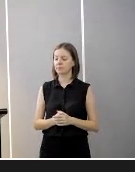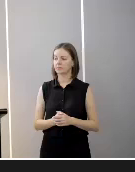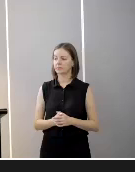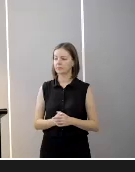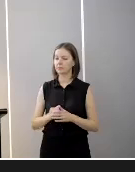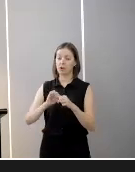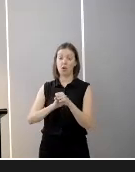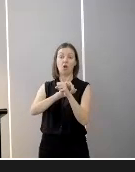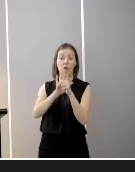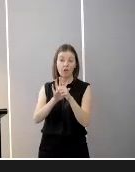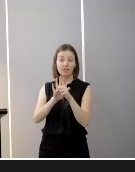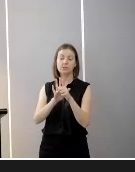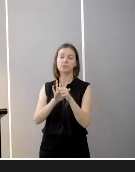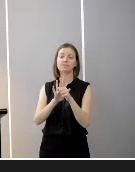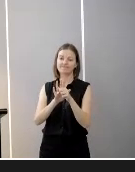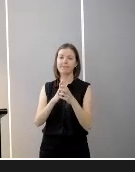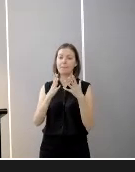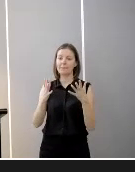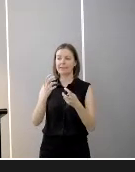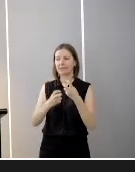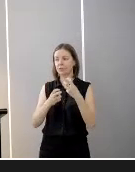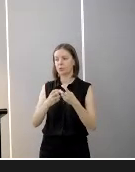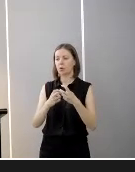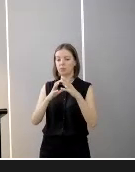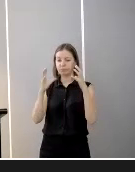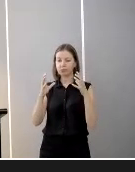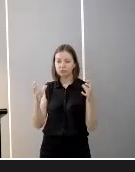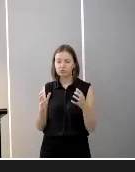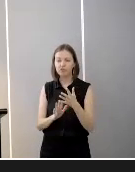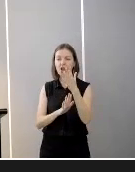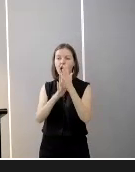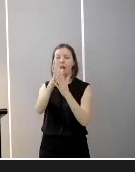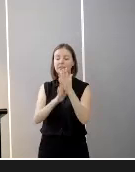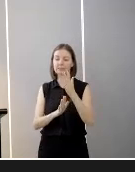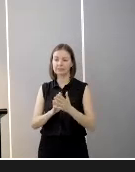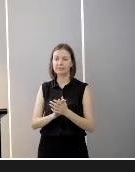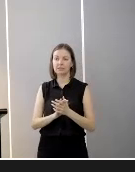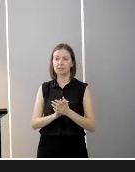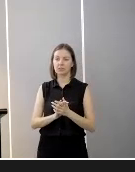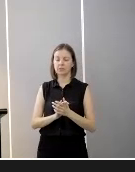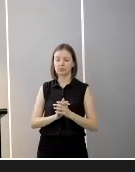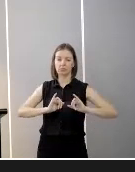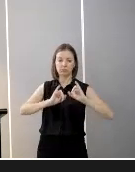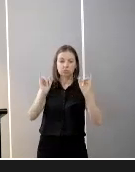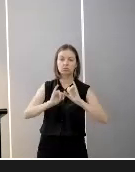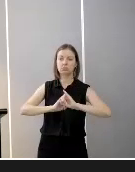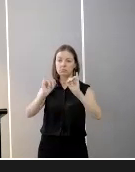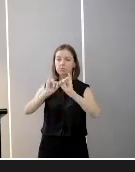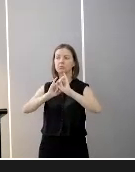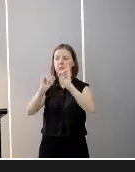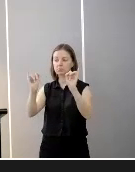problem with COVID, we had a big problem in Australia with bushfires. We kind of had one thing after the other. And